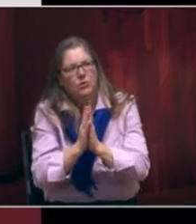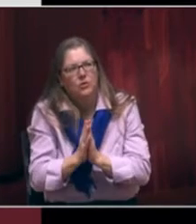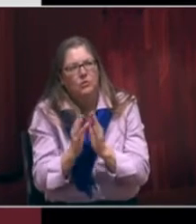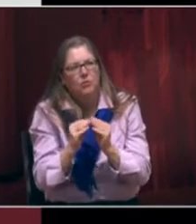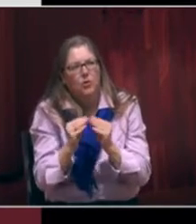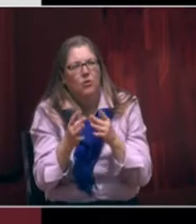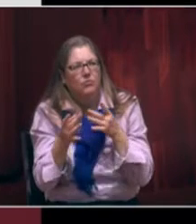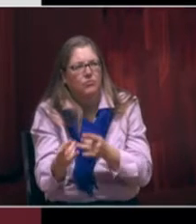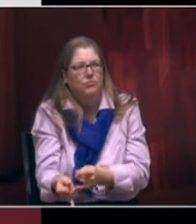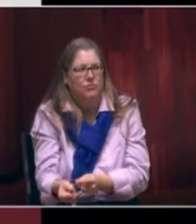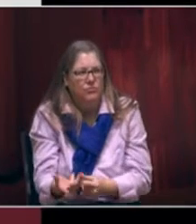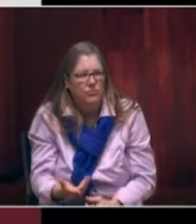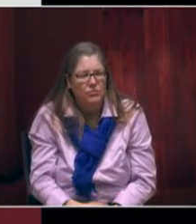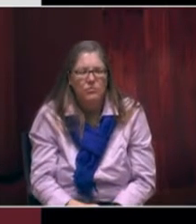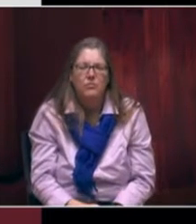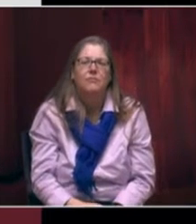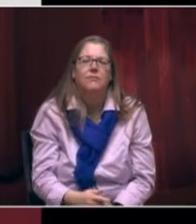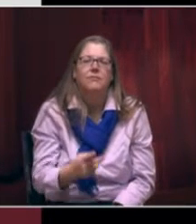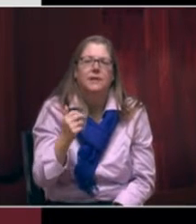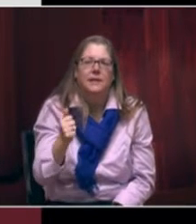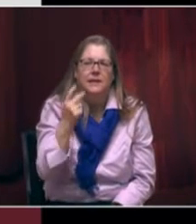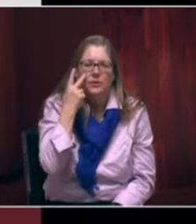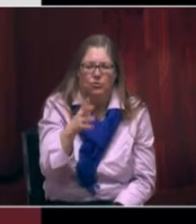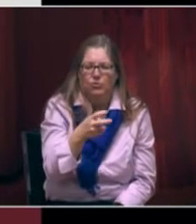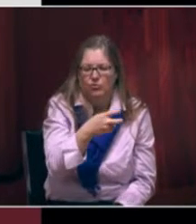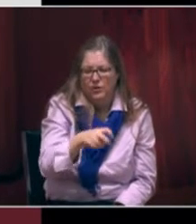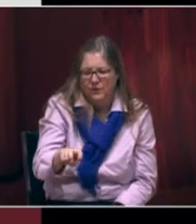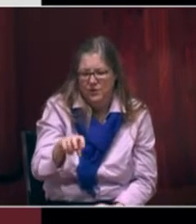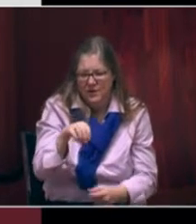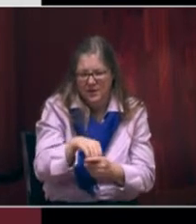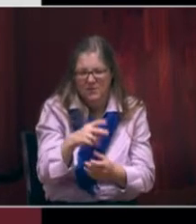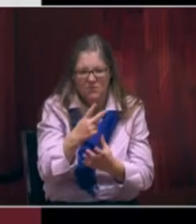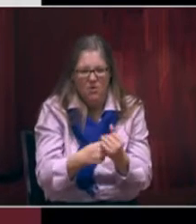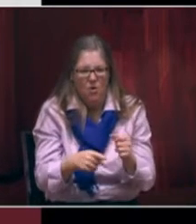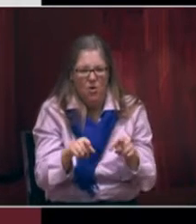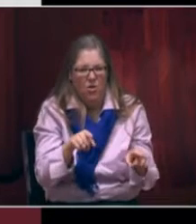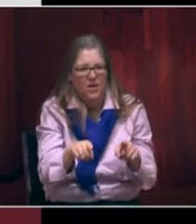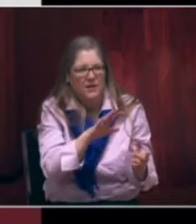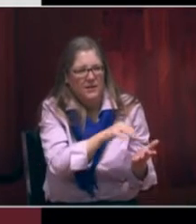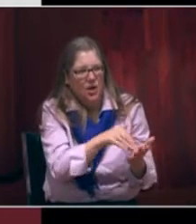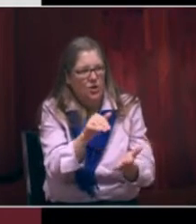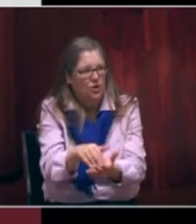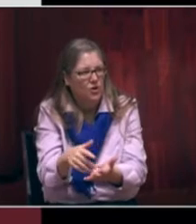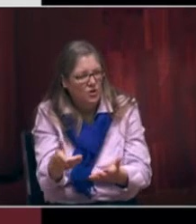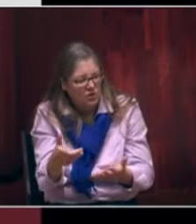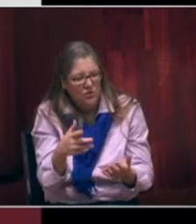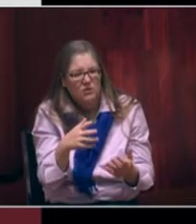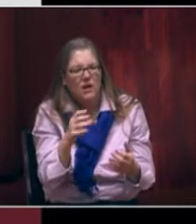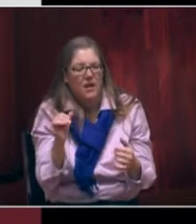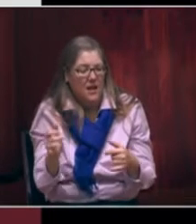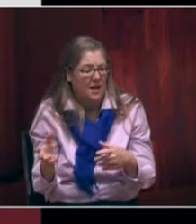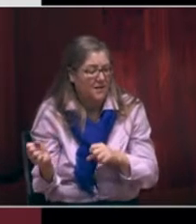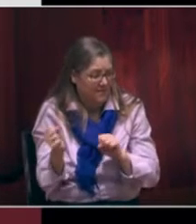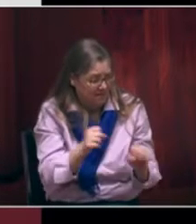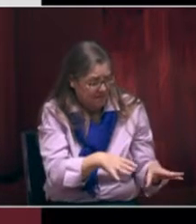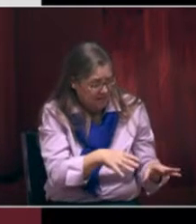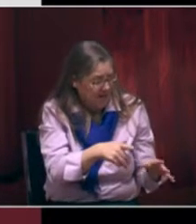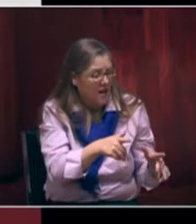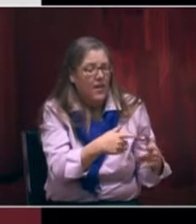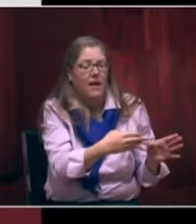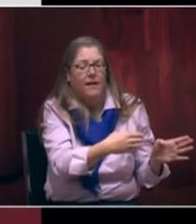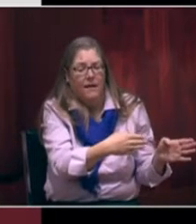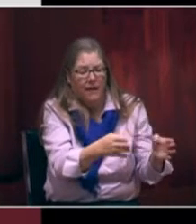seamless. You can see your transfers in both record centers, and ultimately if the diversion ends and the records can come back to